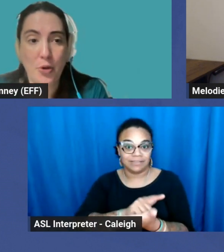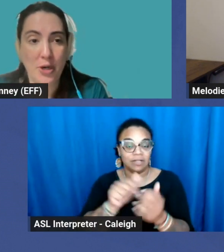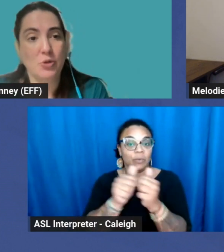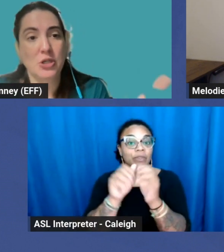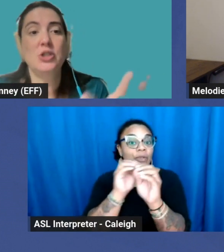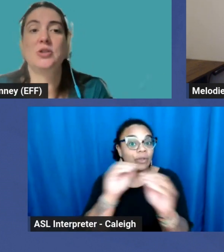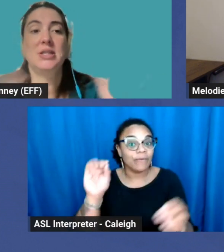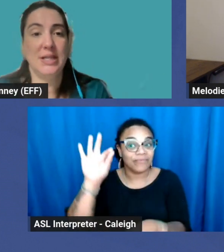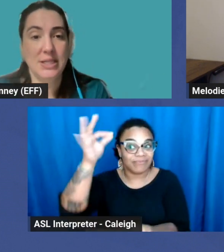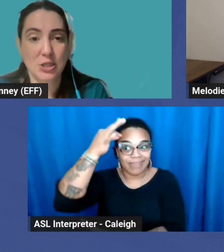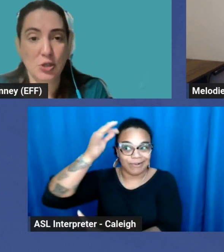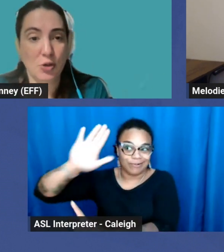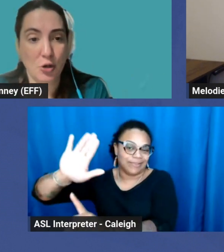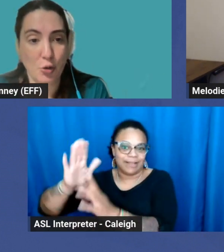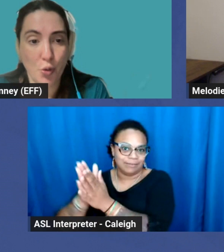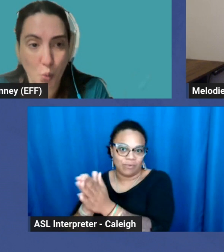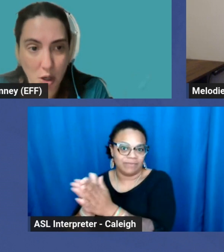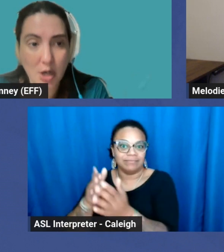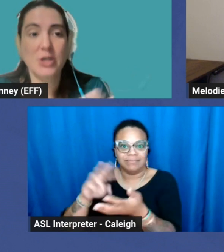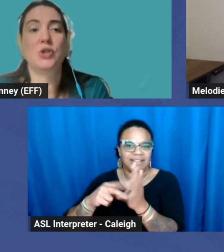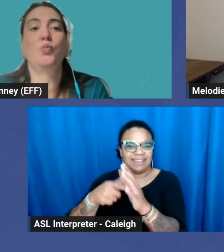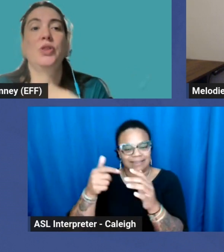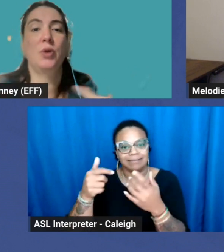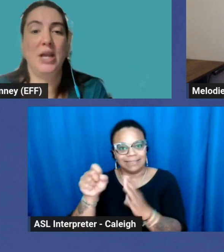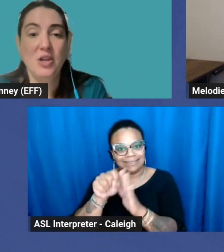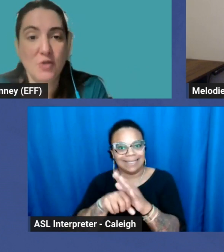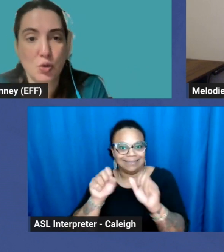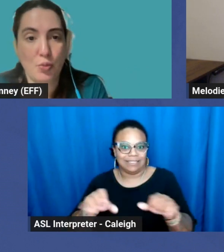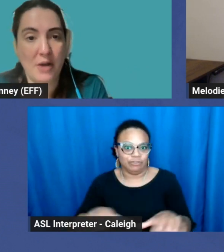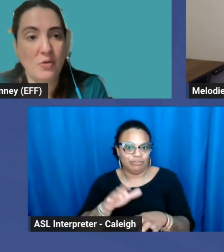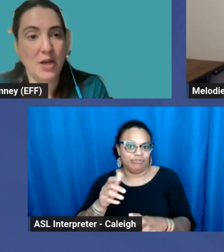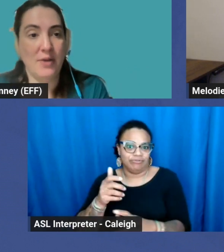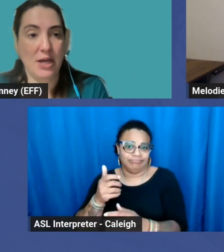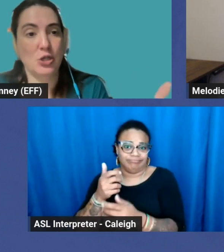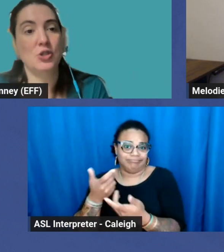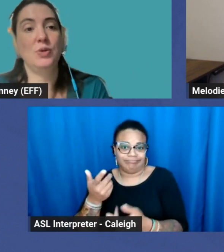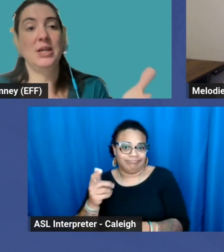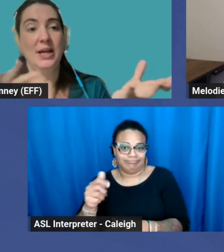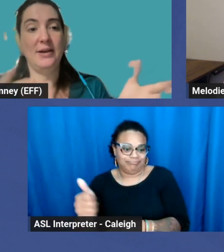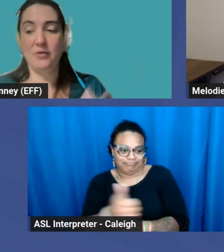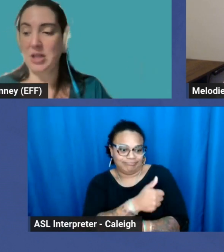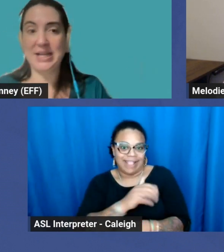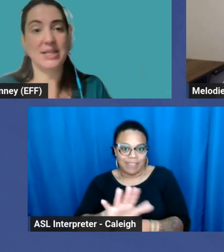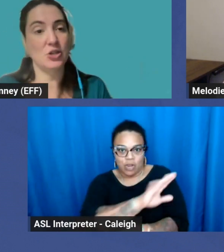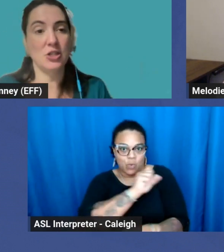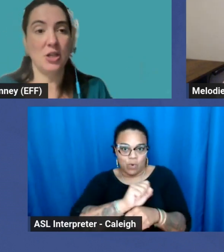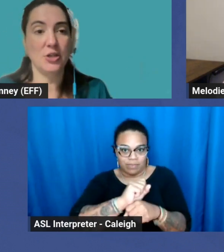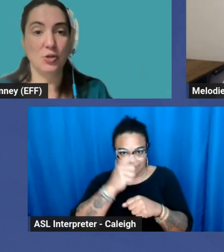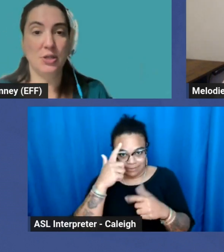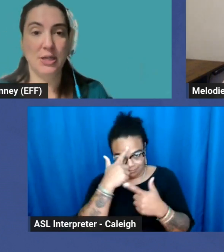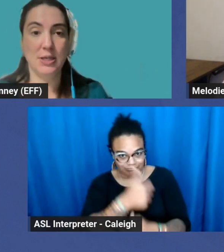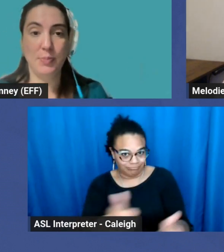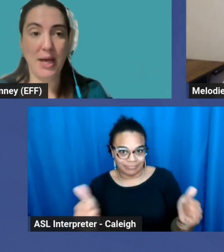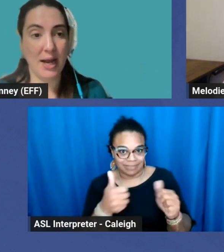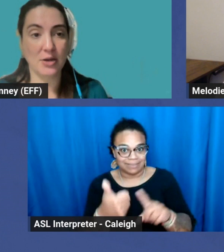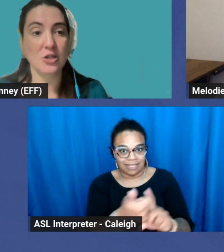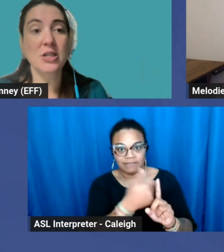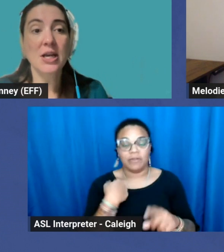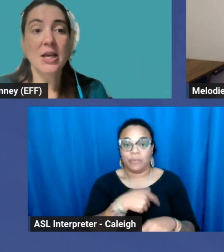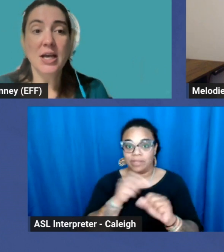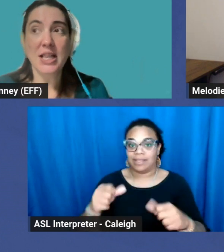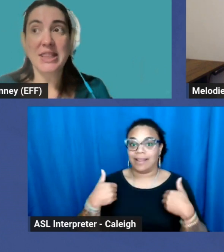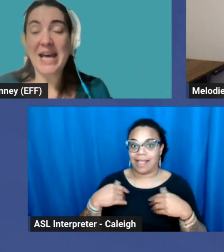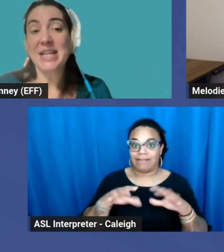federal preemption so that states can do their own work, so with an individual private right of action, so we can have class action lawsuits against bad